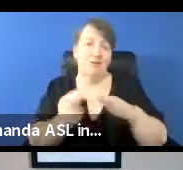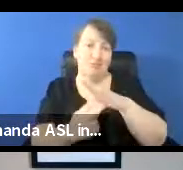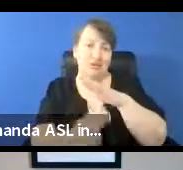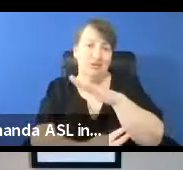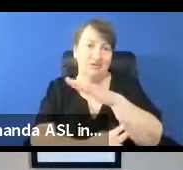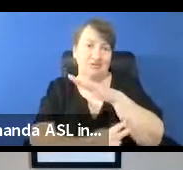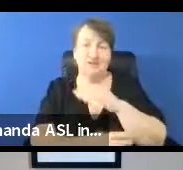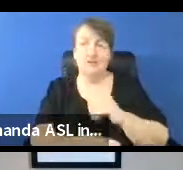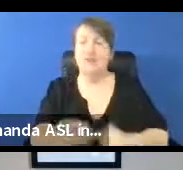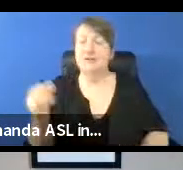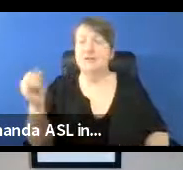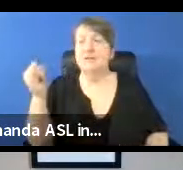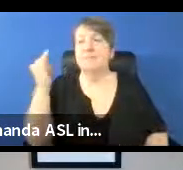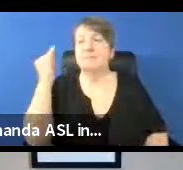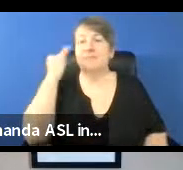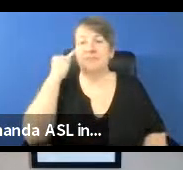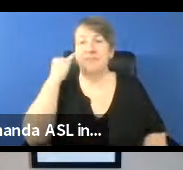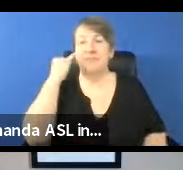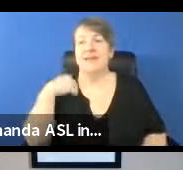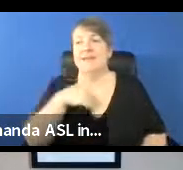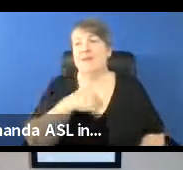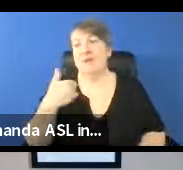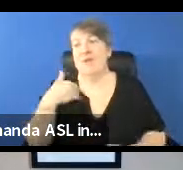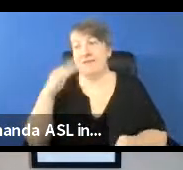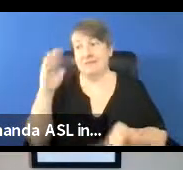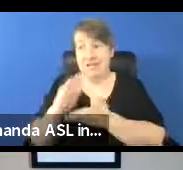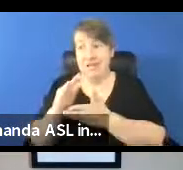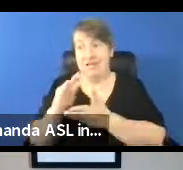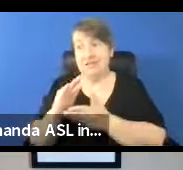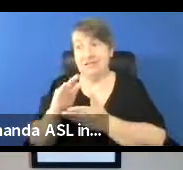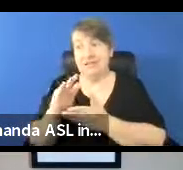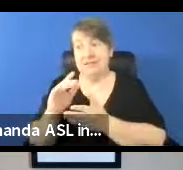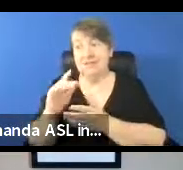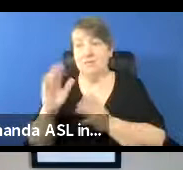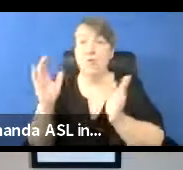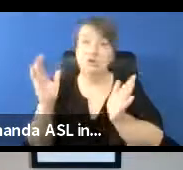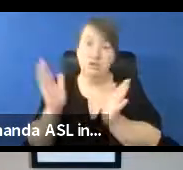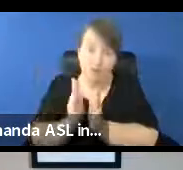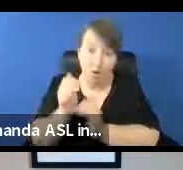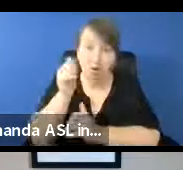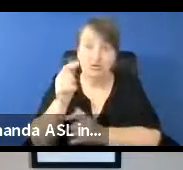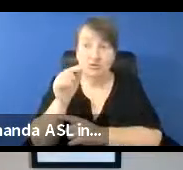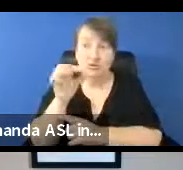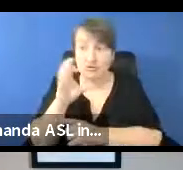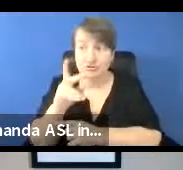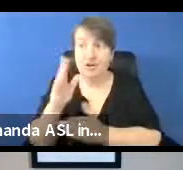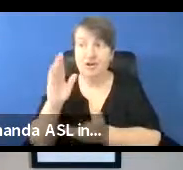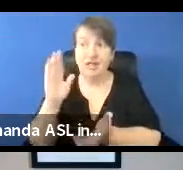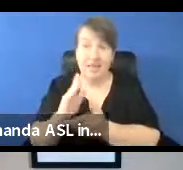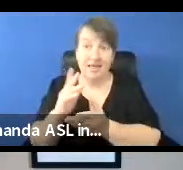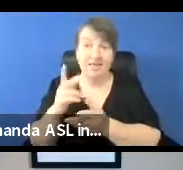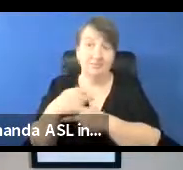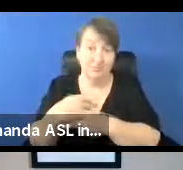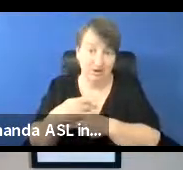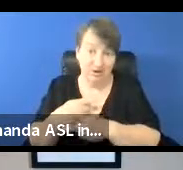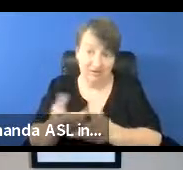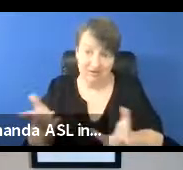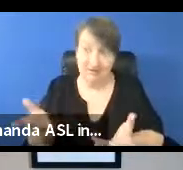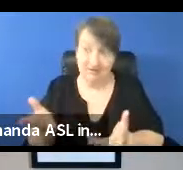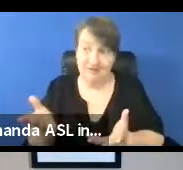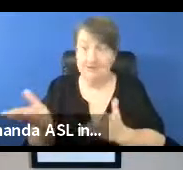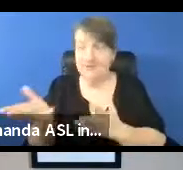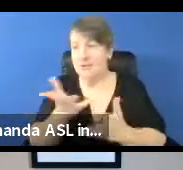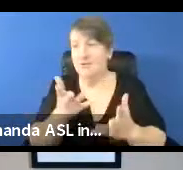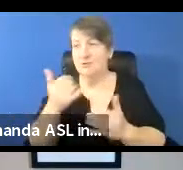if we are to have fewer trucks, or excuse me, smaller trucks that are less productive. So